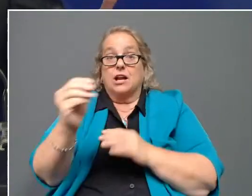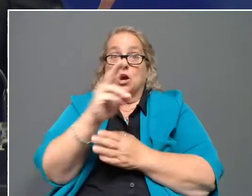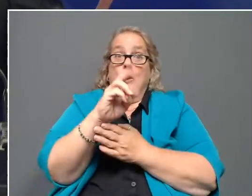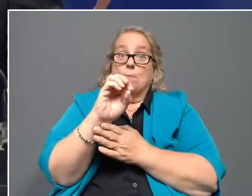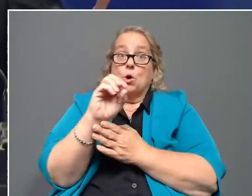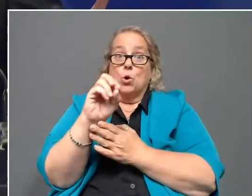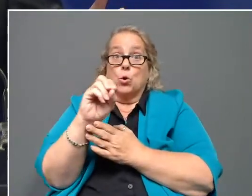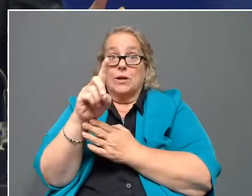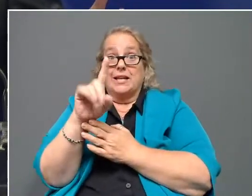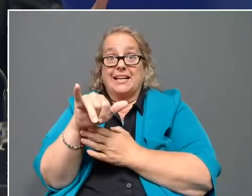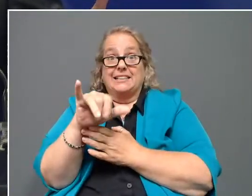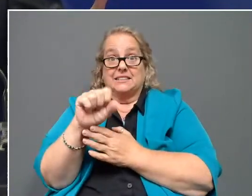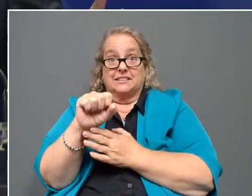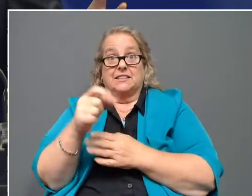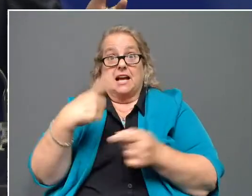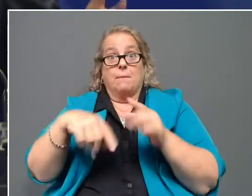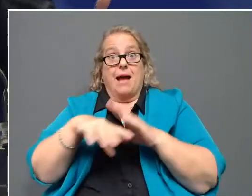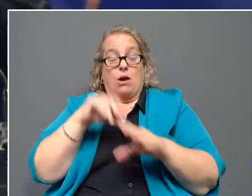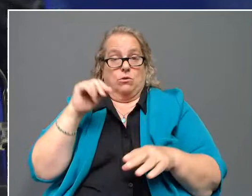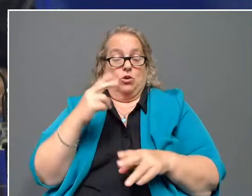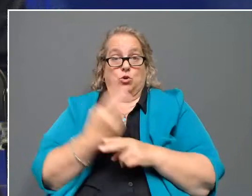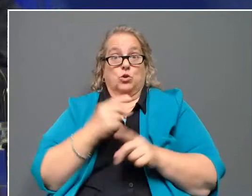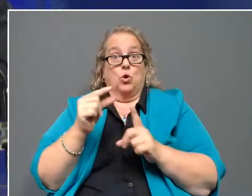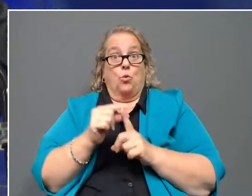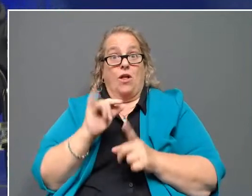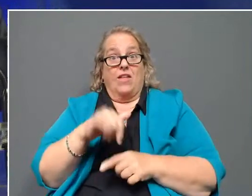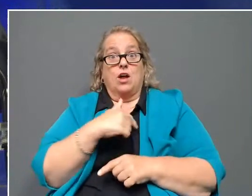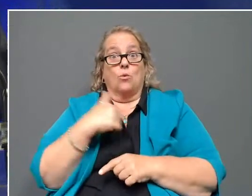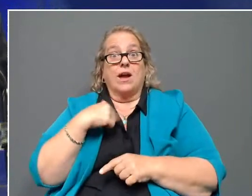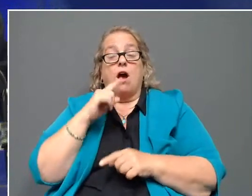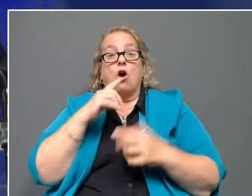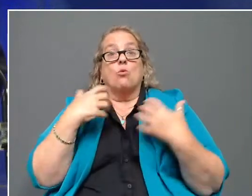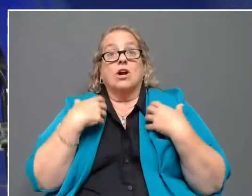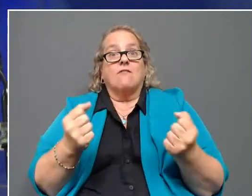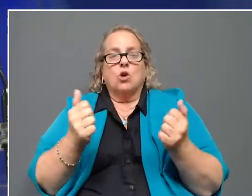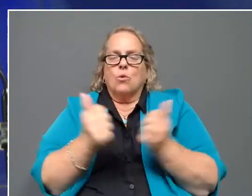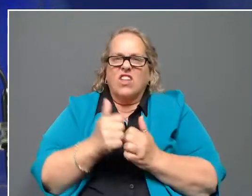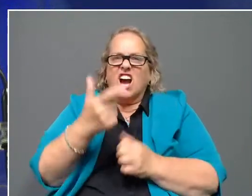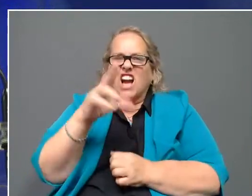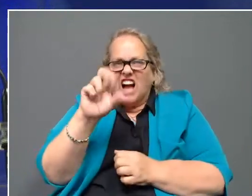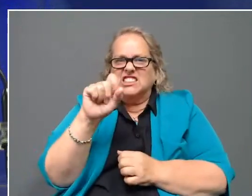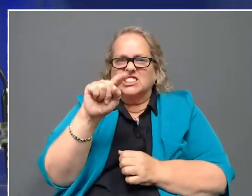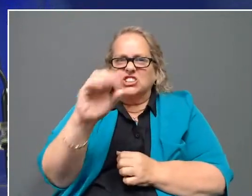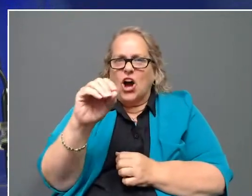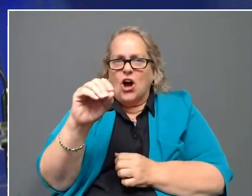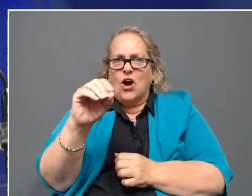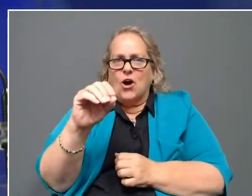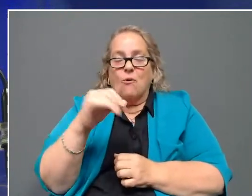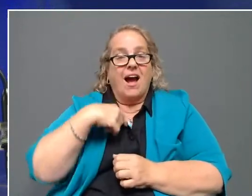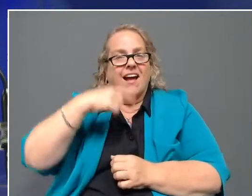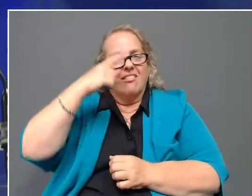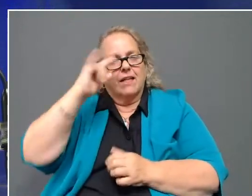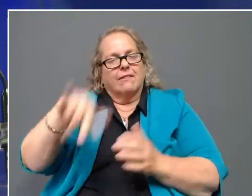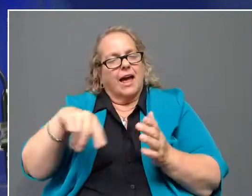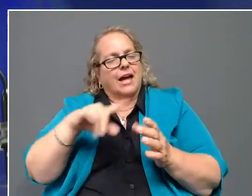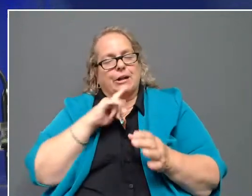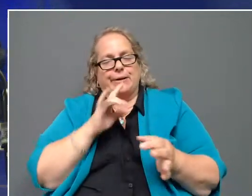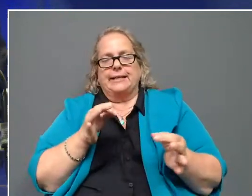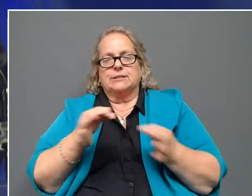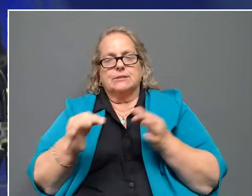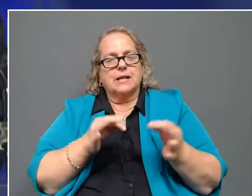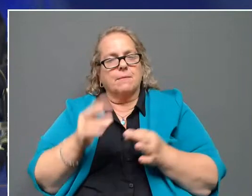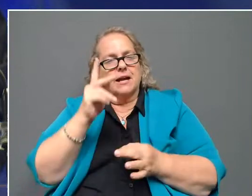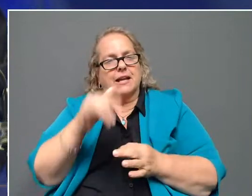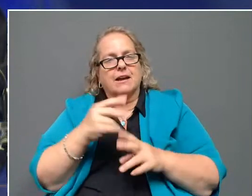think a group like this would. They said we're recovering with gusto. I think that describes Kentucky pretty well. And